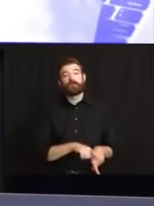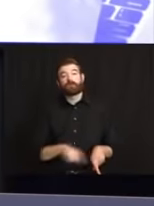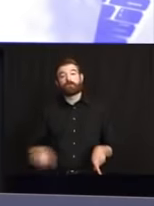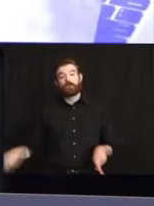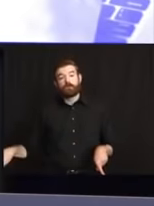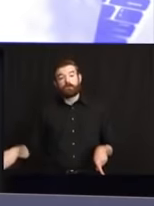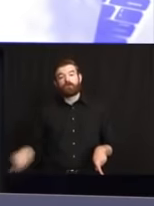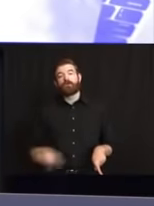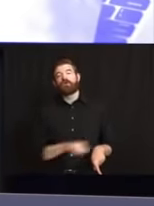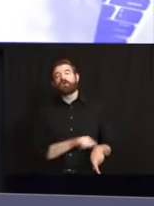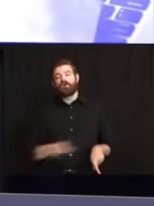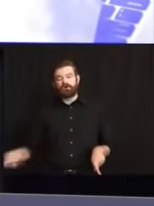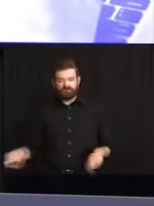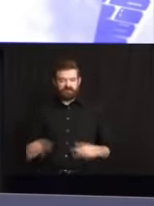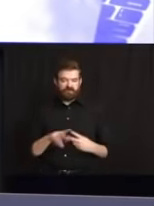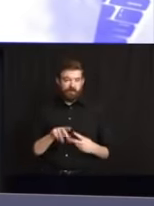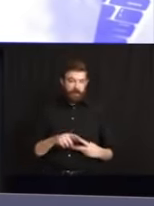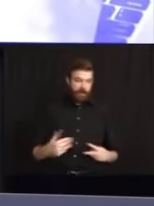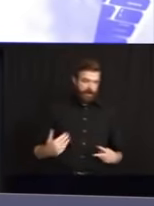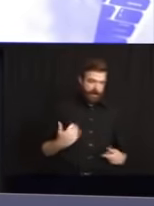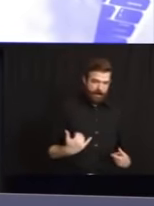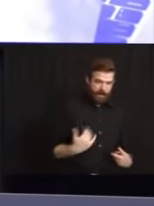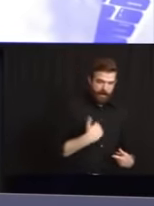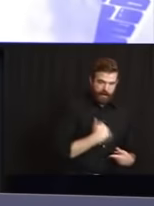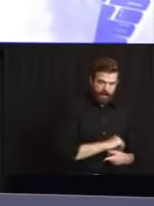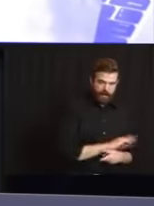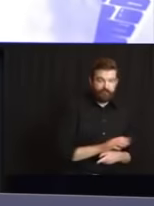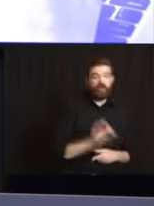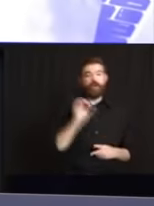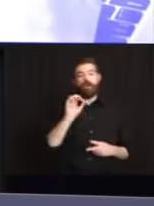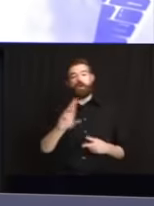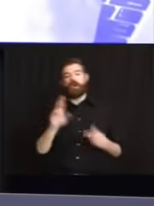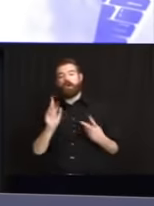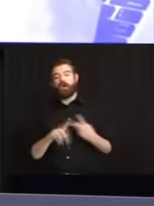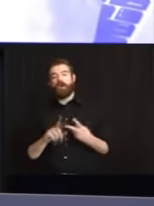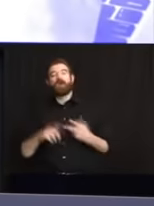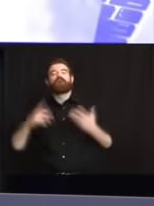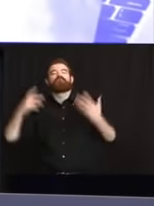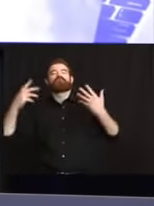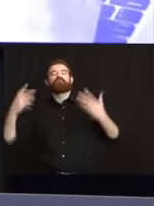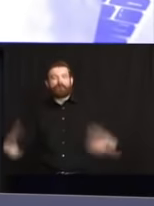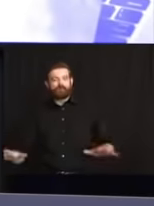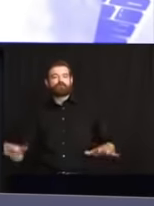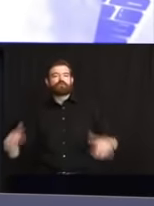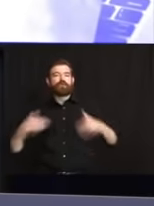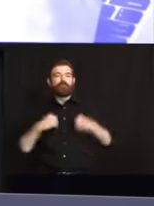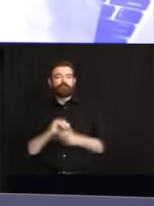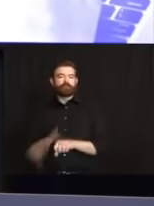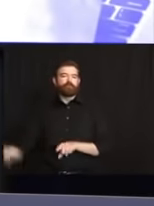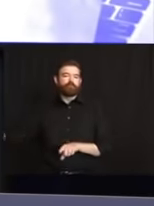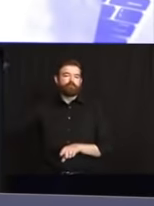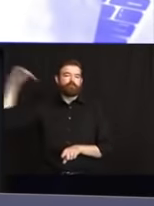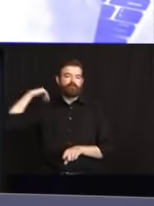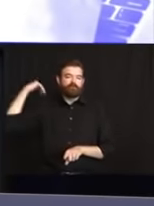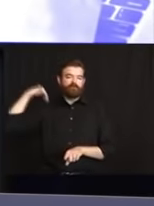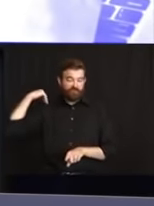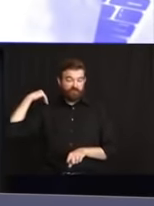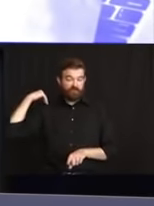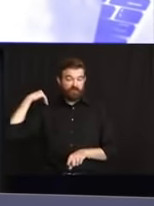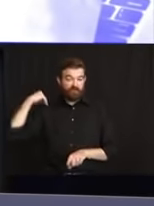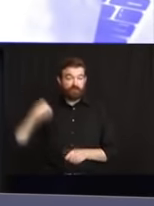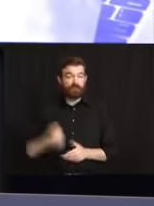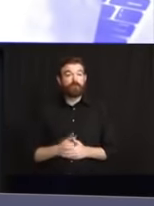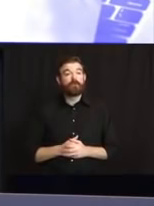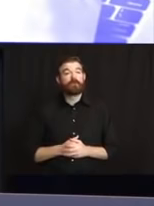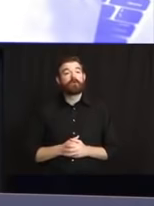for COVID-19 or have antibody tests that were positive. The ages range from 1 to